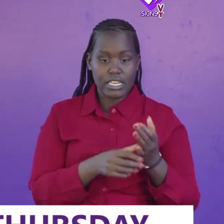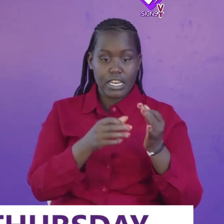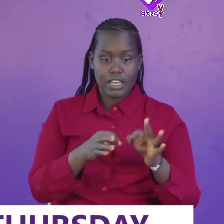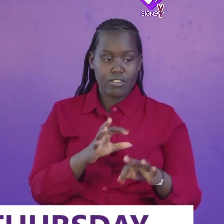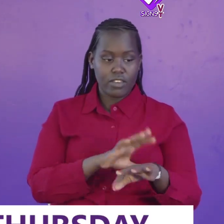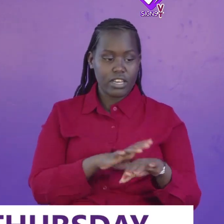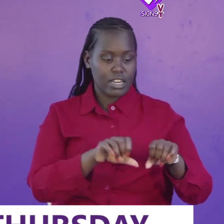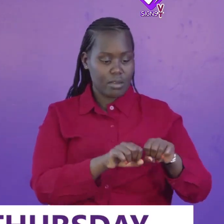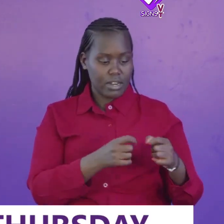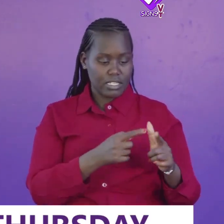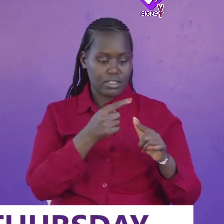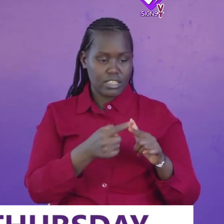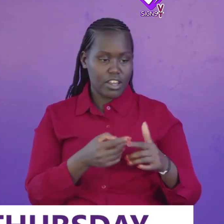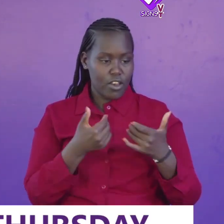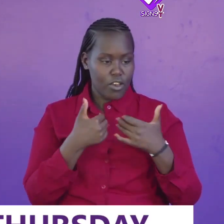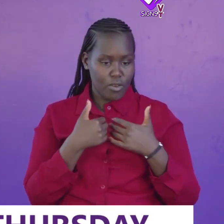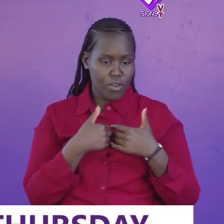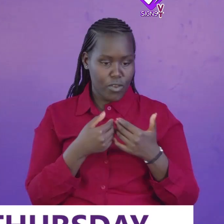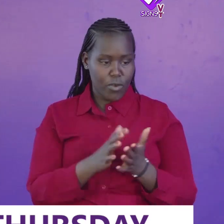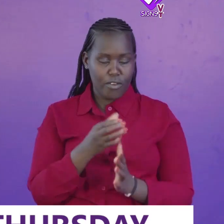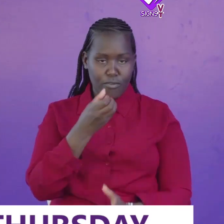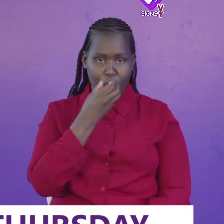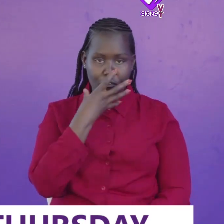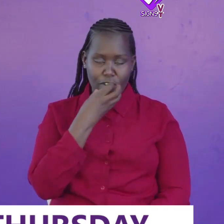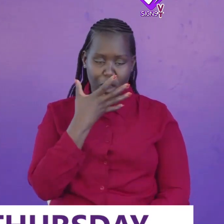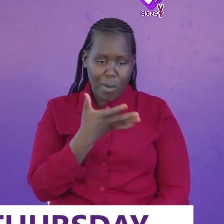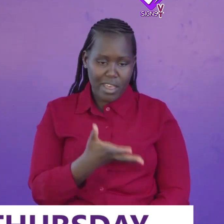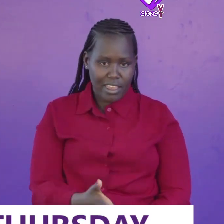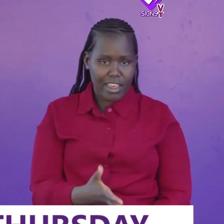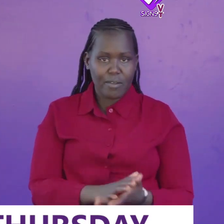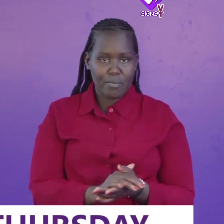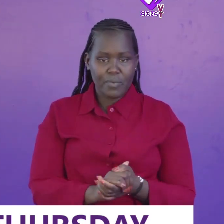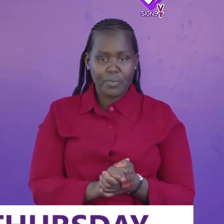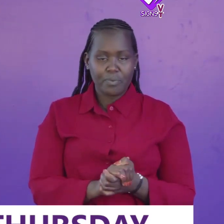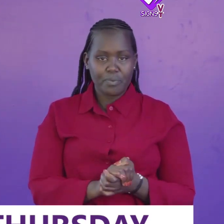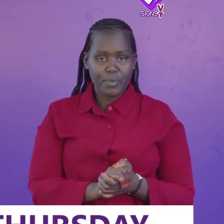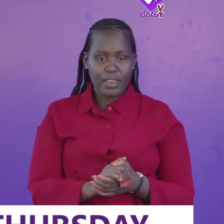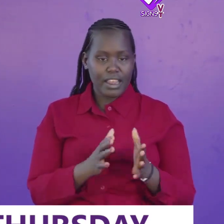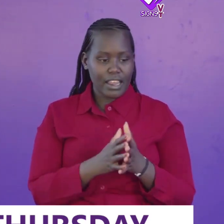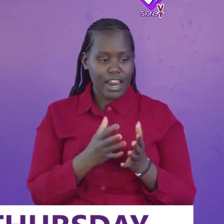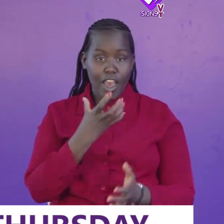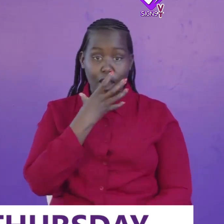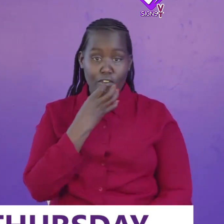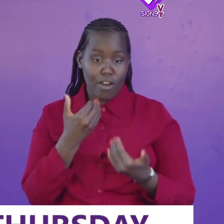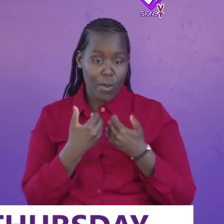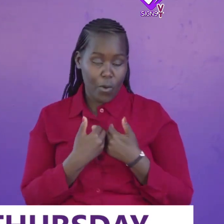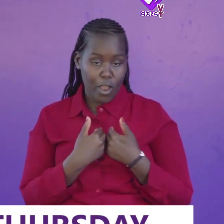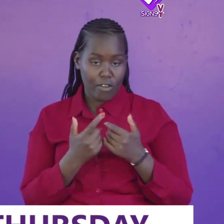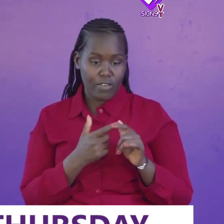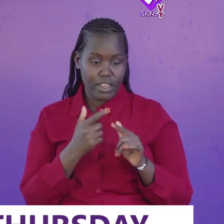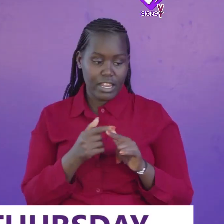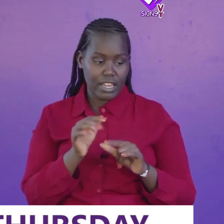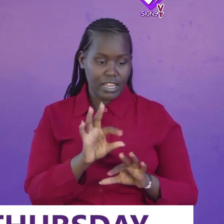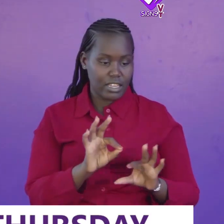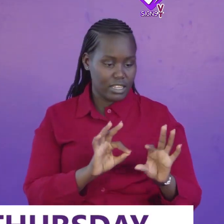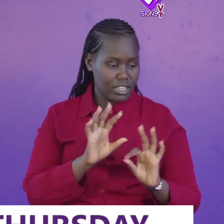umeenda break time unapata umekewa rose flower hapo. The boys would bring a bouquet. So wanatoa hapo